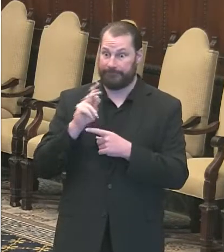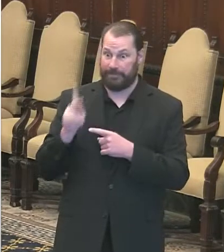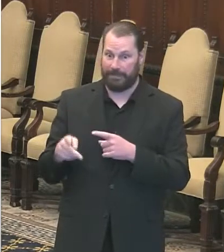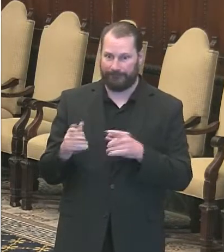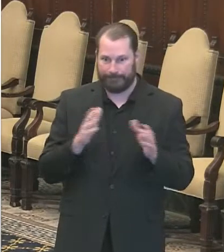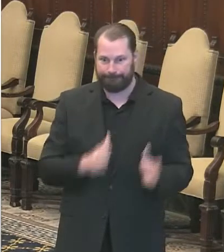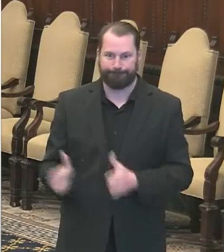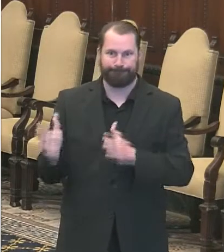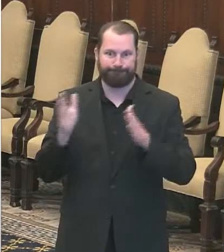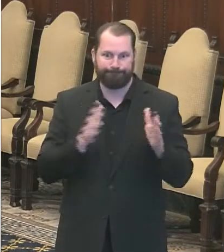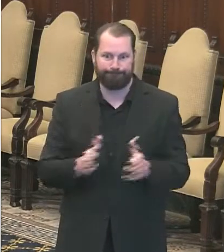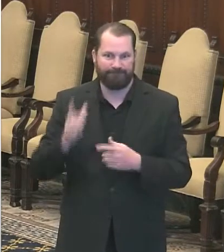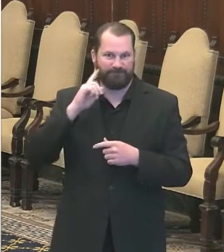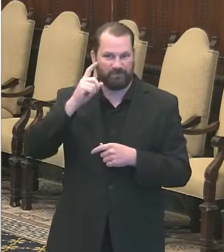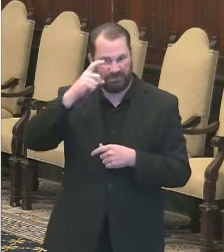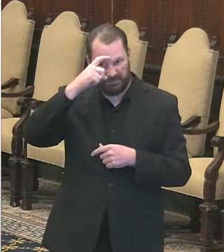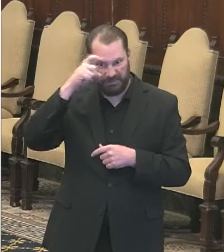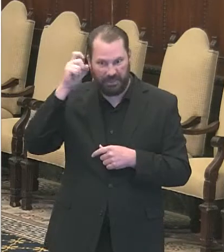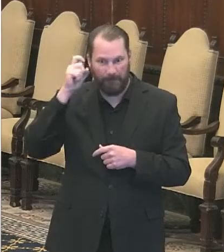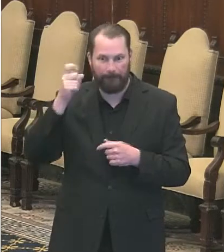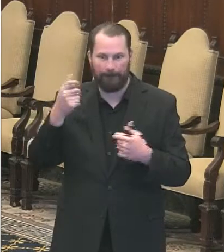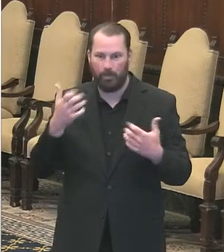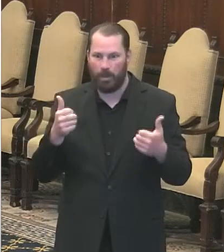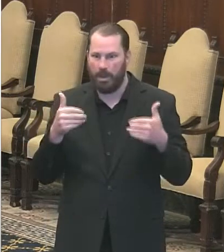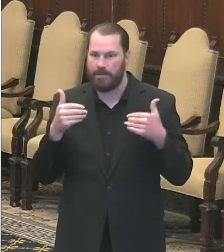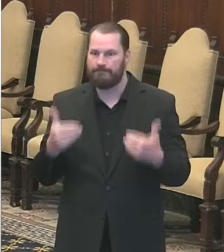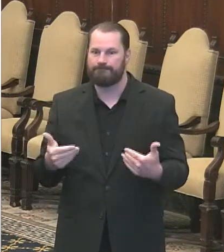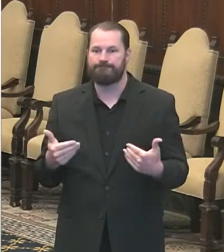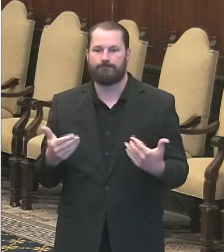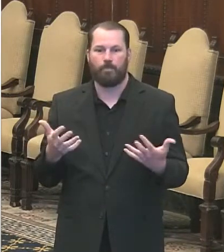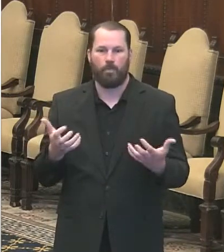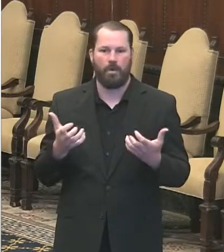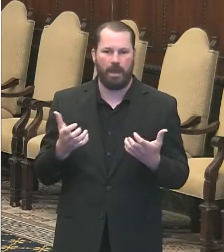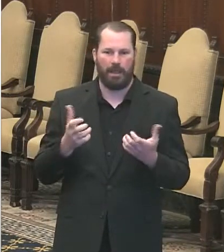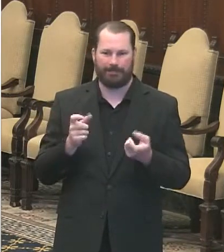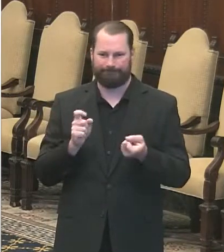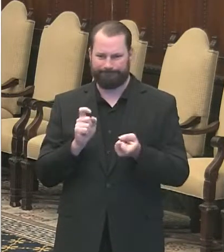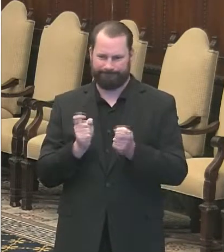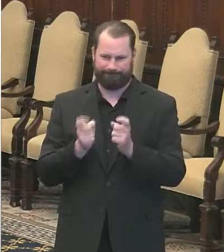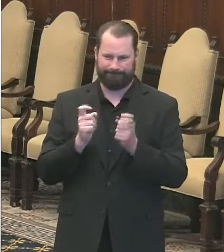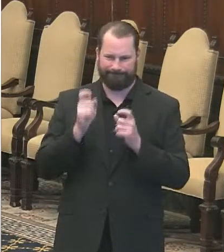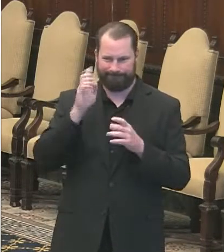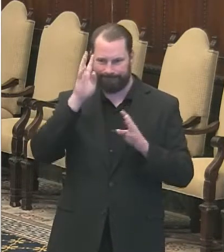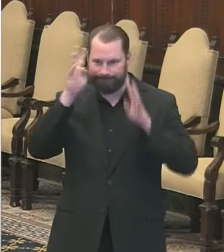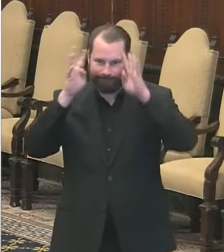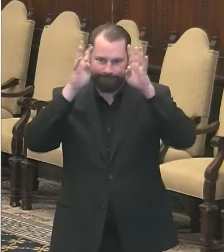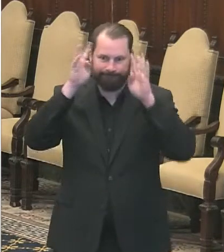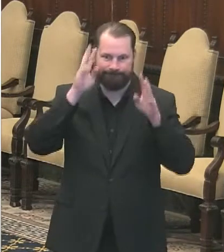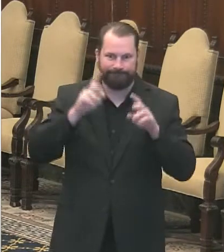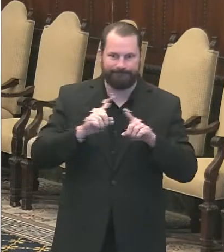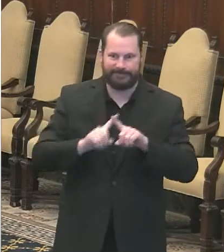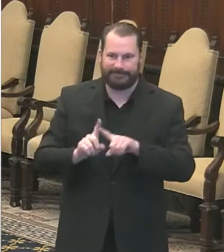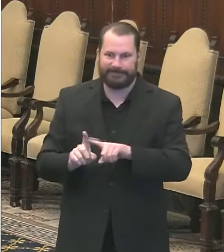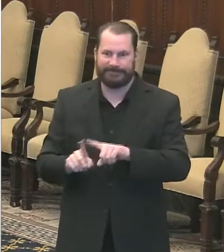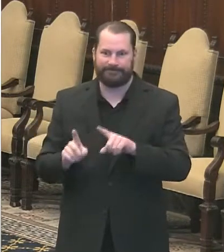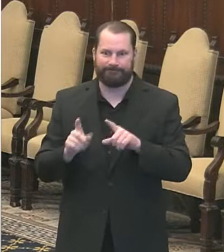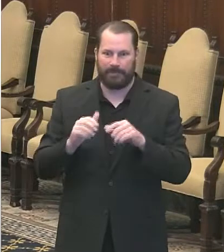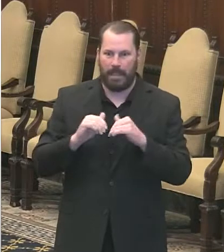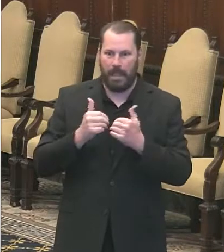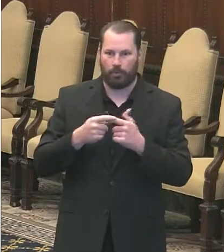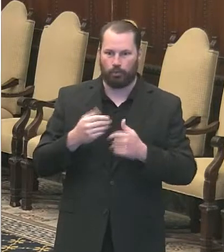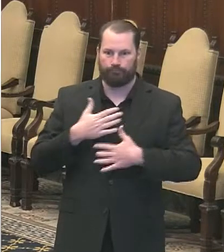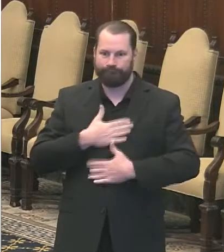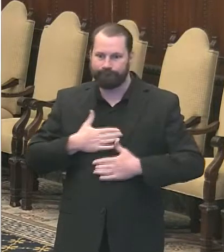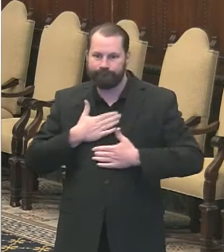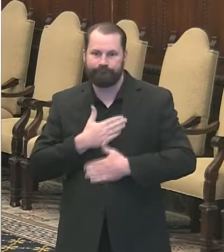activities, we are continuously looking for opportunities to reimagine our programming in ways that will entertain and bring our community together while keeping health